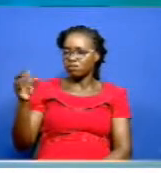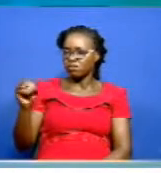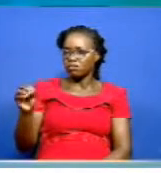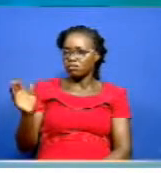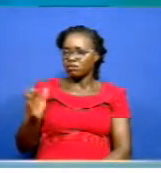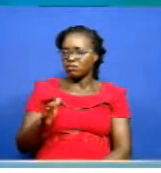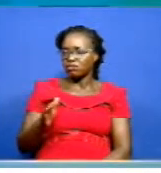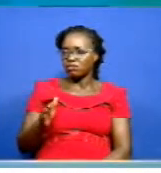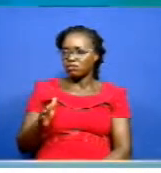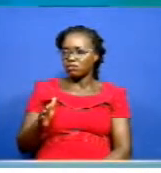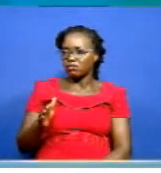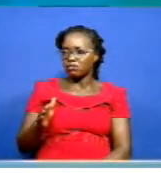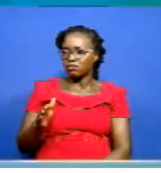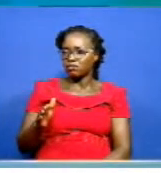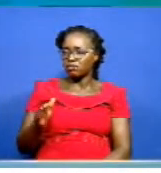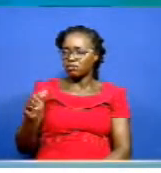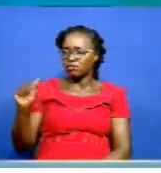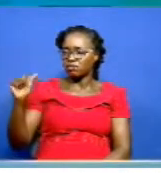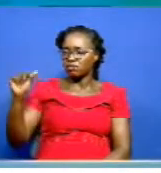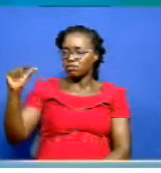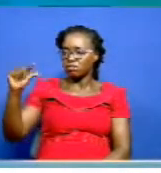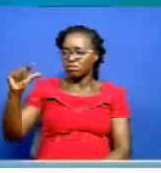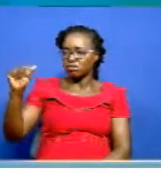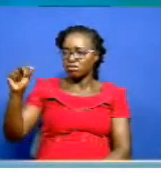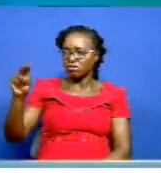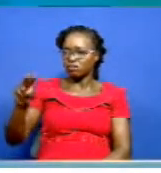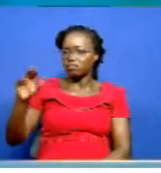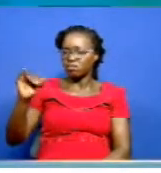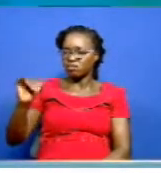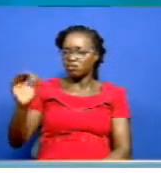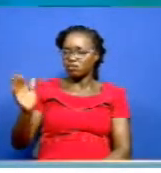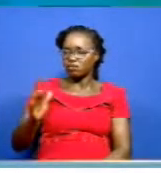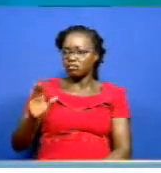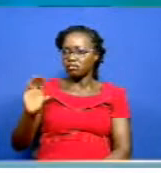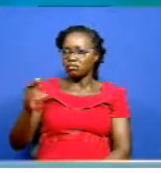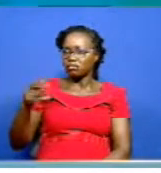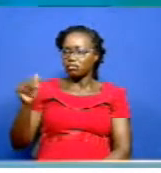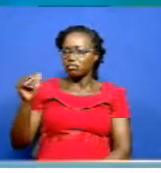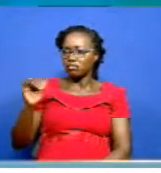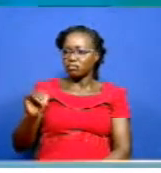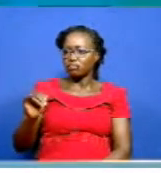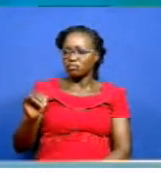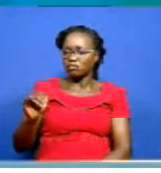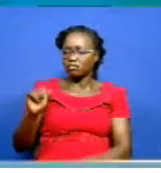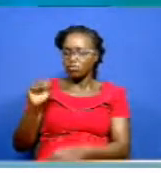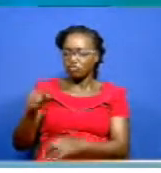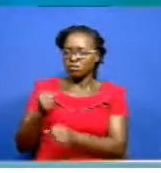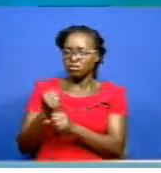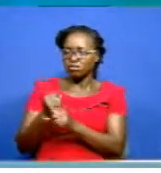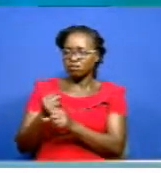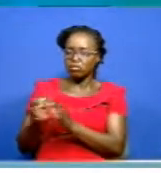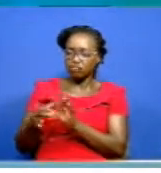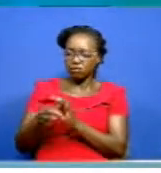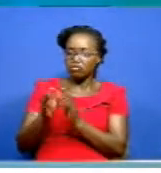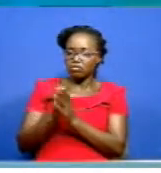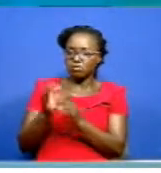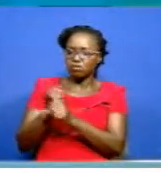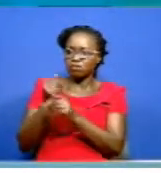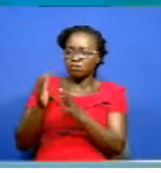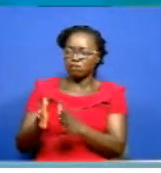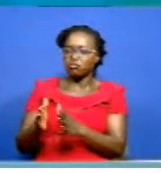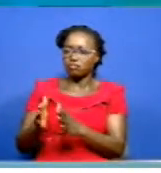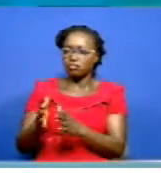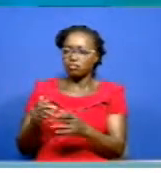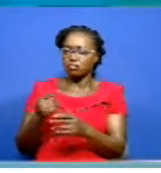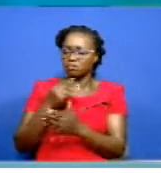we have got the Gavi and CHAI, and all other partners. So yes, we are working in collaboration with our stakeholders to